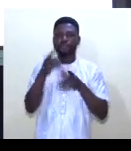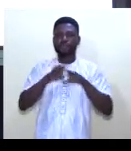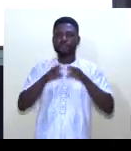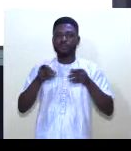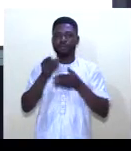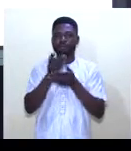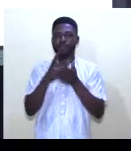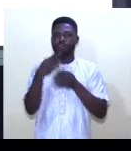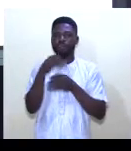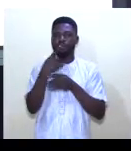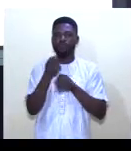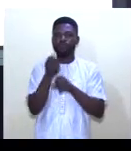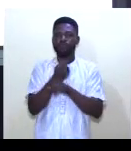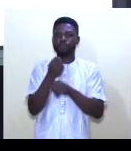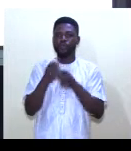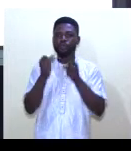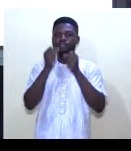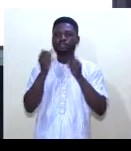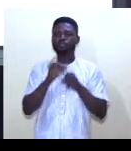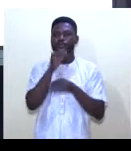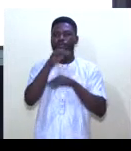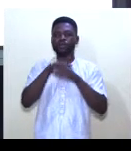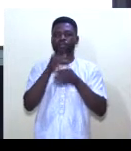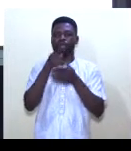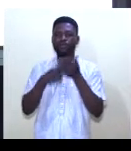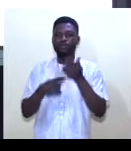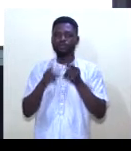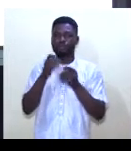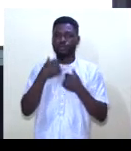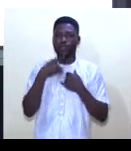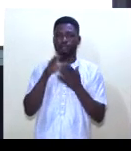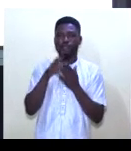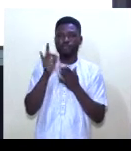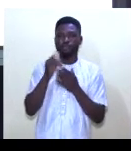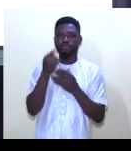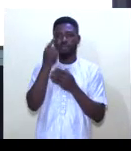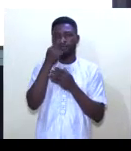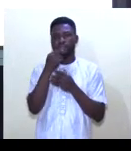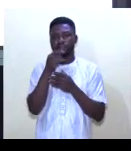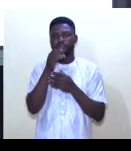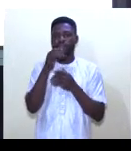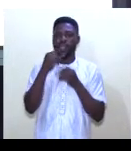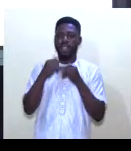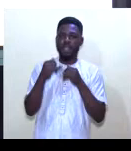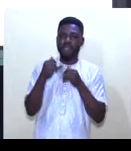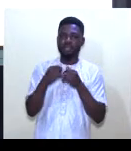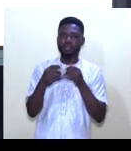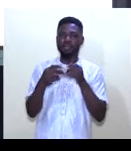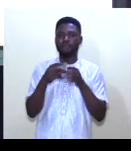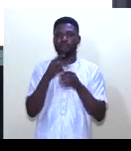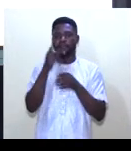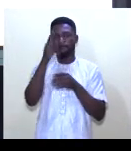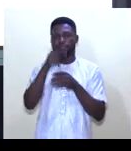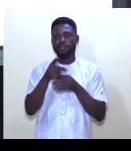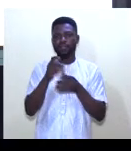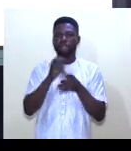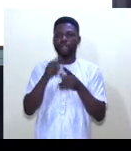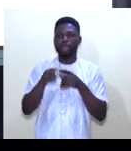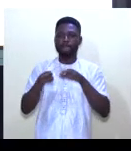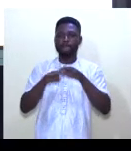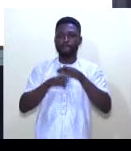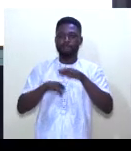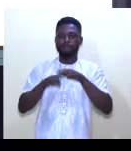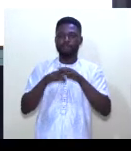This question says the flat part of a solid shape is called what? Now you have options. Is it a face? Is it an edge? Is it a